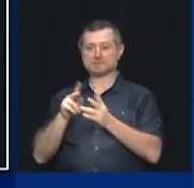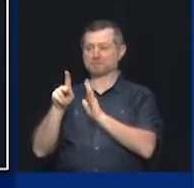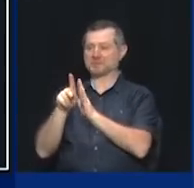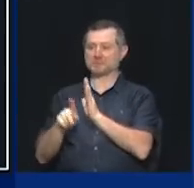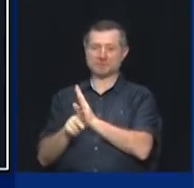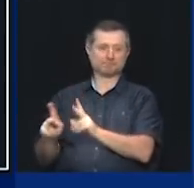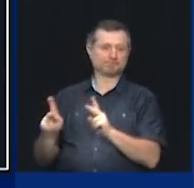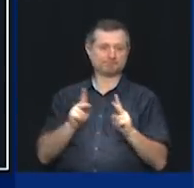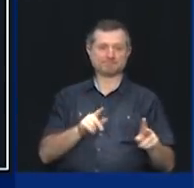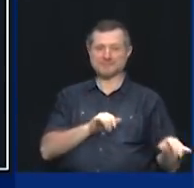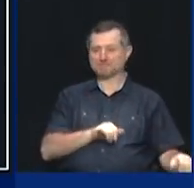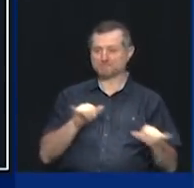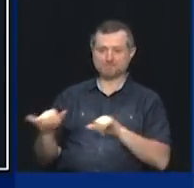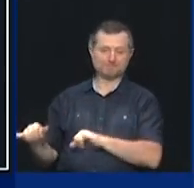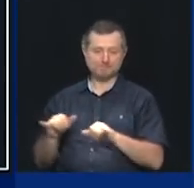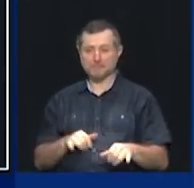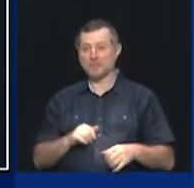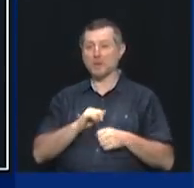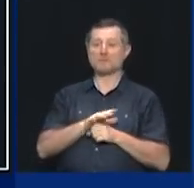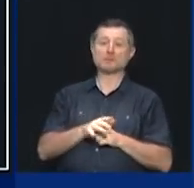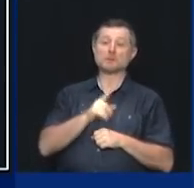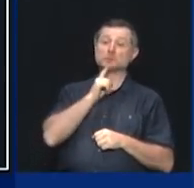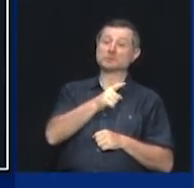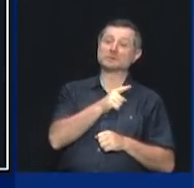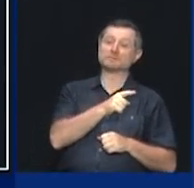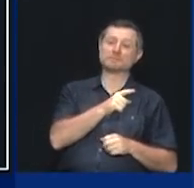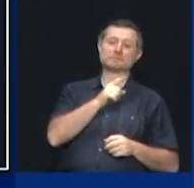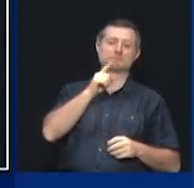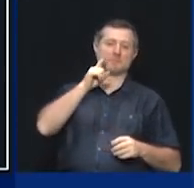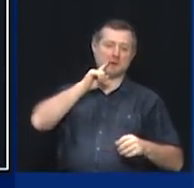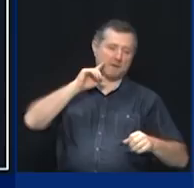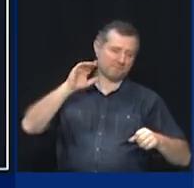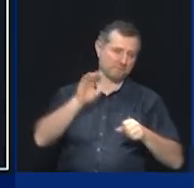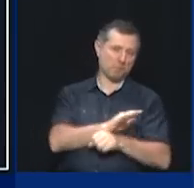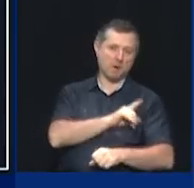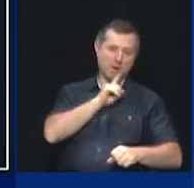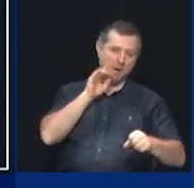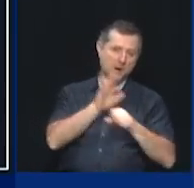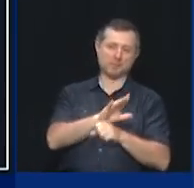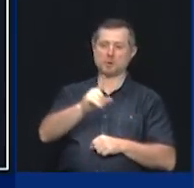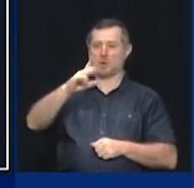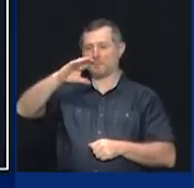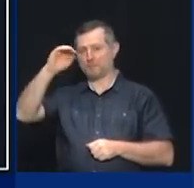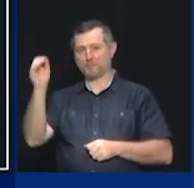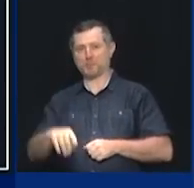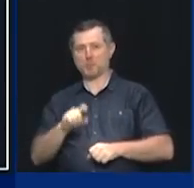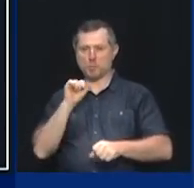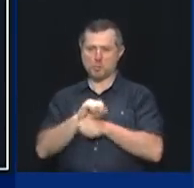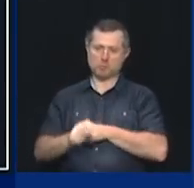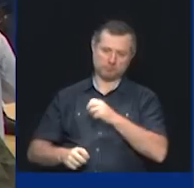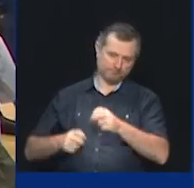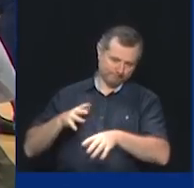afford not to commit ourselves 100% to this effort and spend what we need to spend.